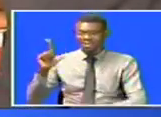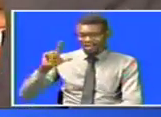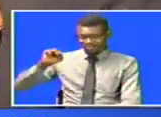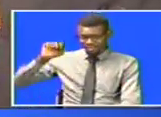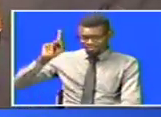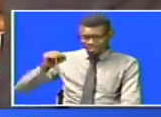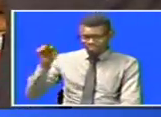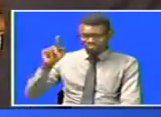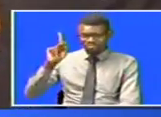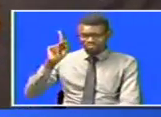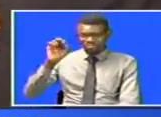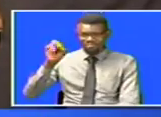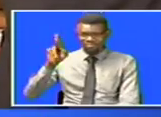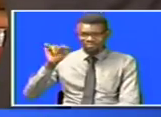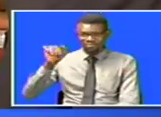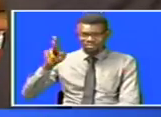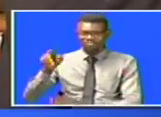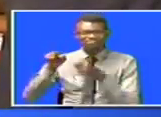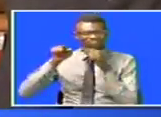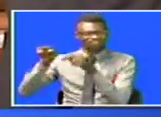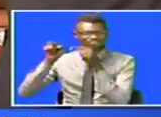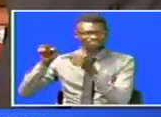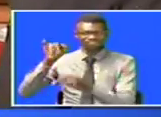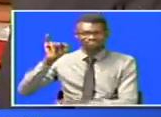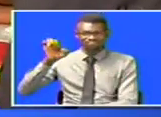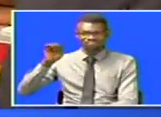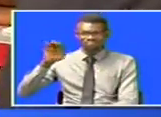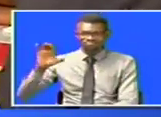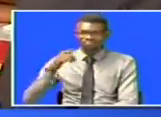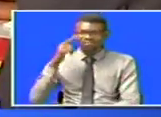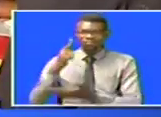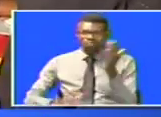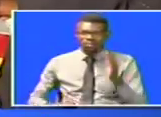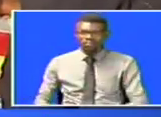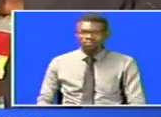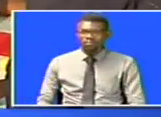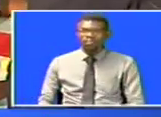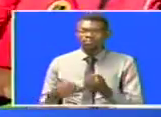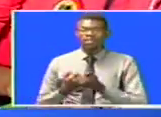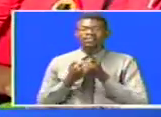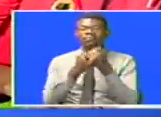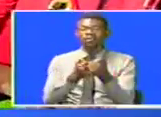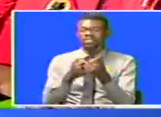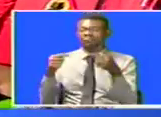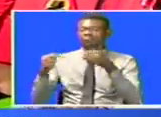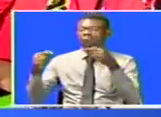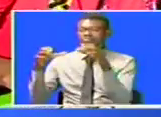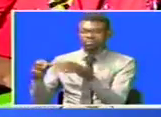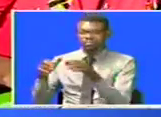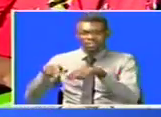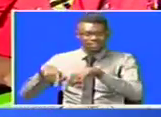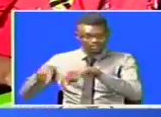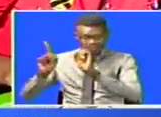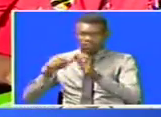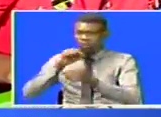the IEBC for Mariga's woes, accusing them of playing to their opponents' political antics. They have vowed to head to